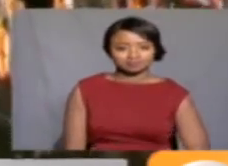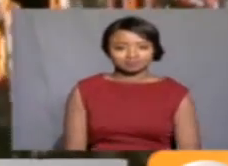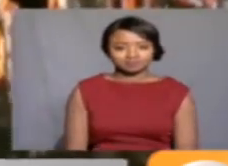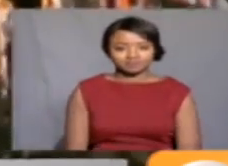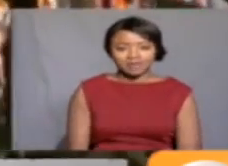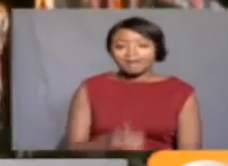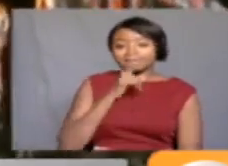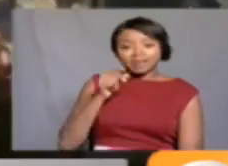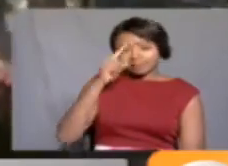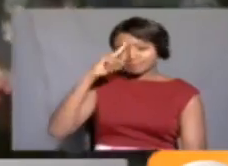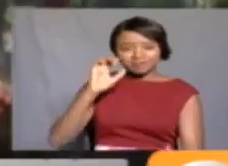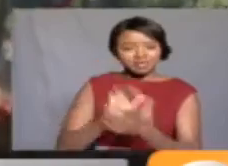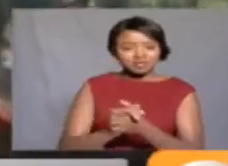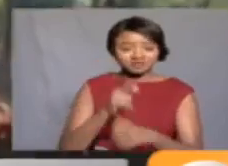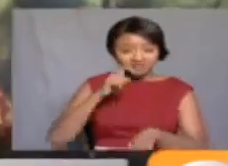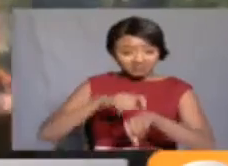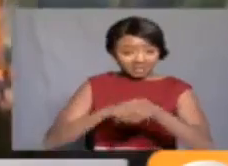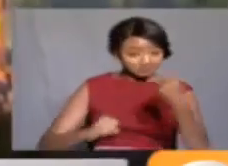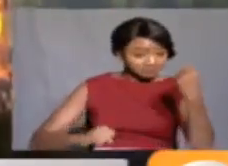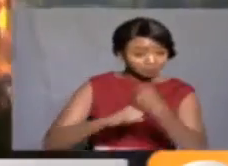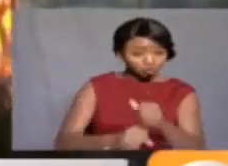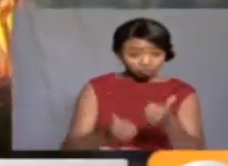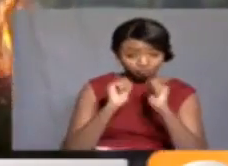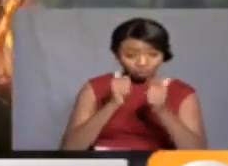Felix is certain that with the bright support,